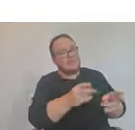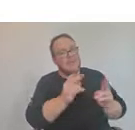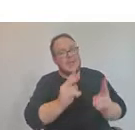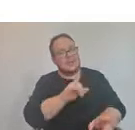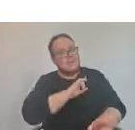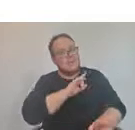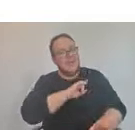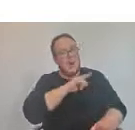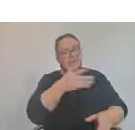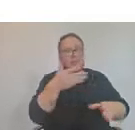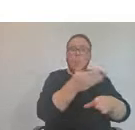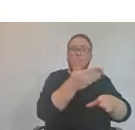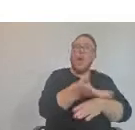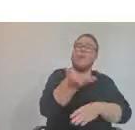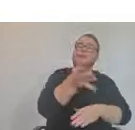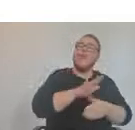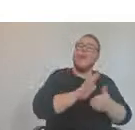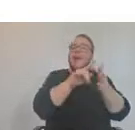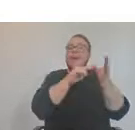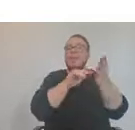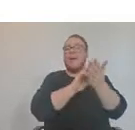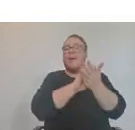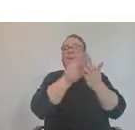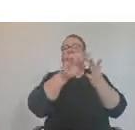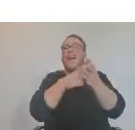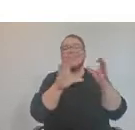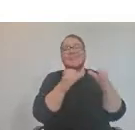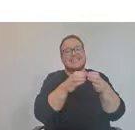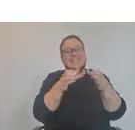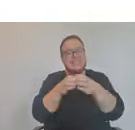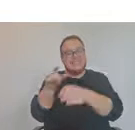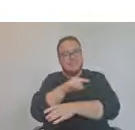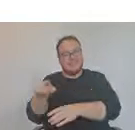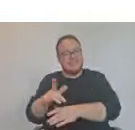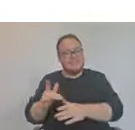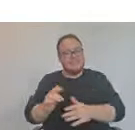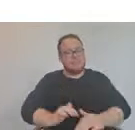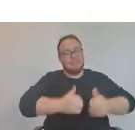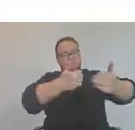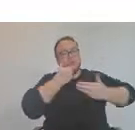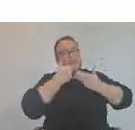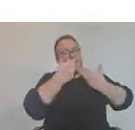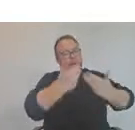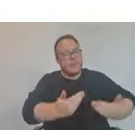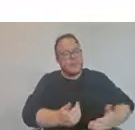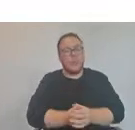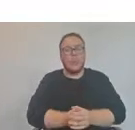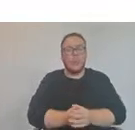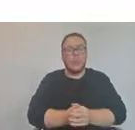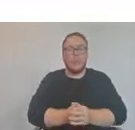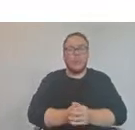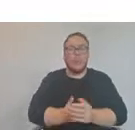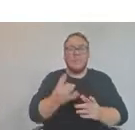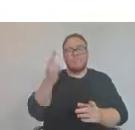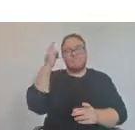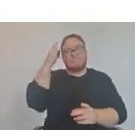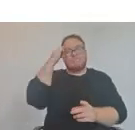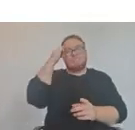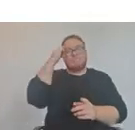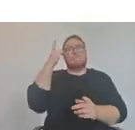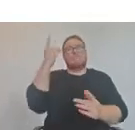and her team did earlier in the pandemic. We've also been very cognizant of the fact we have a lot of